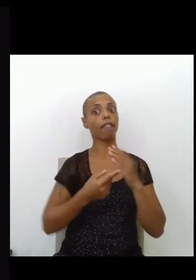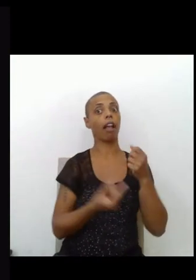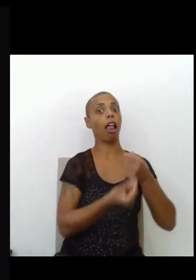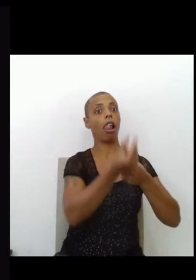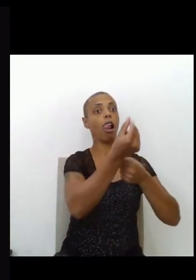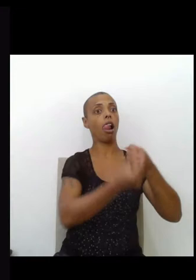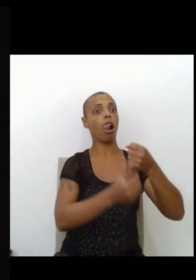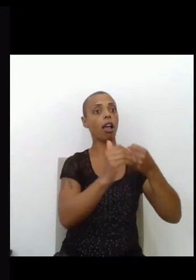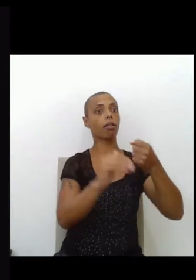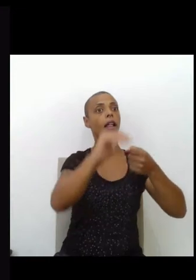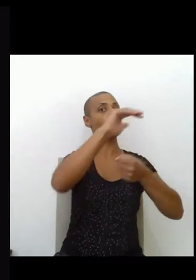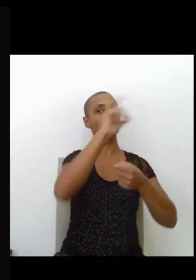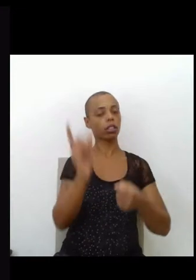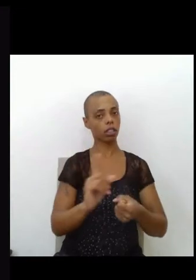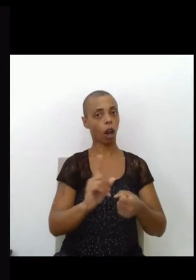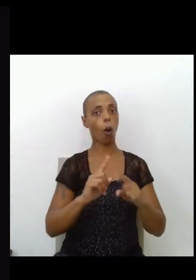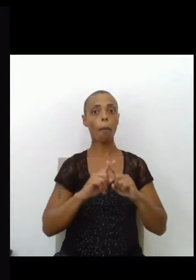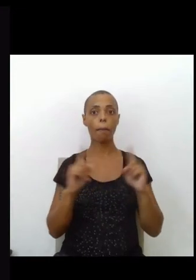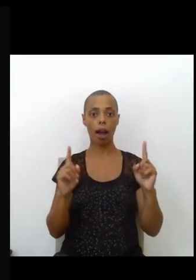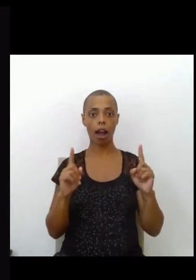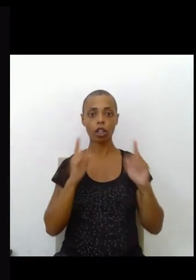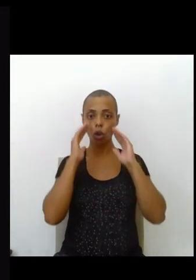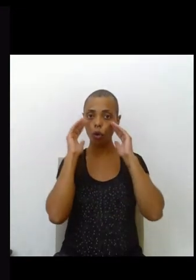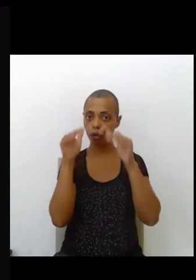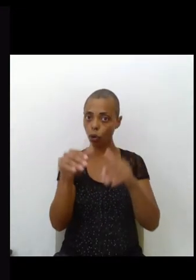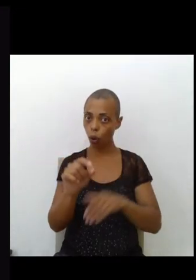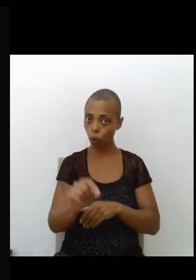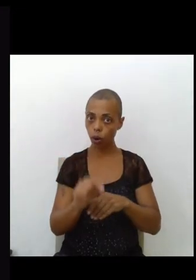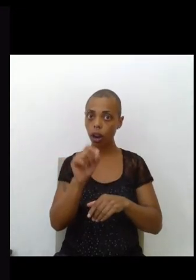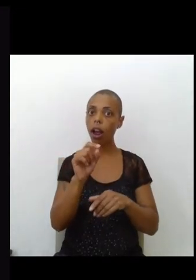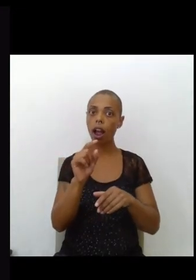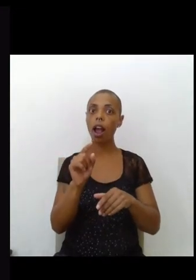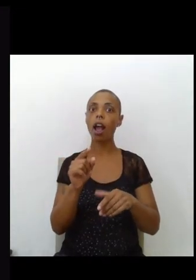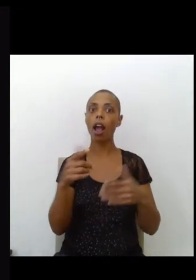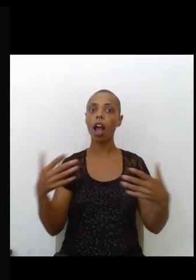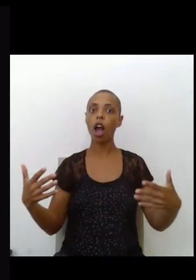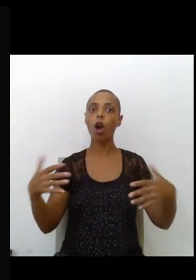focuses on social and cultural inclusion